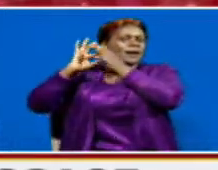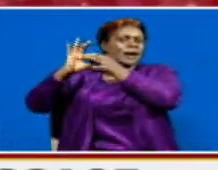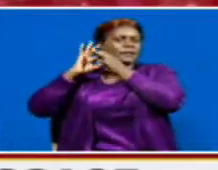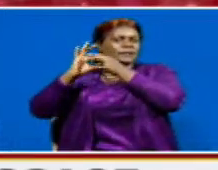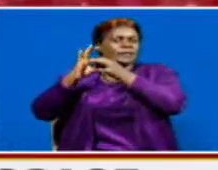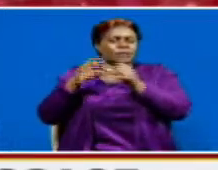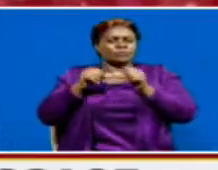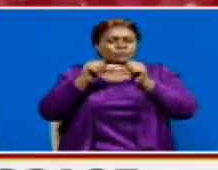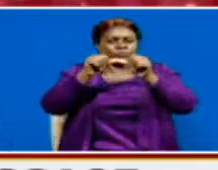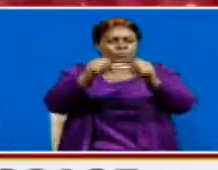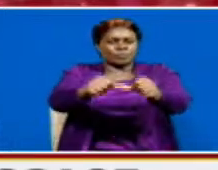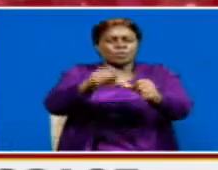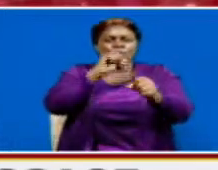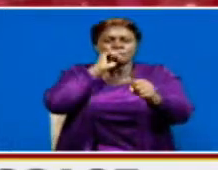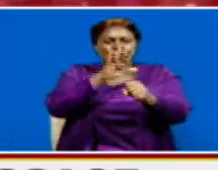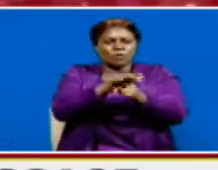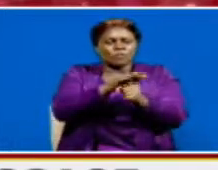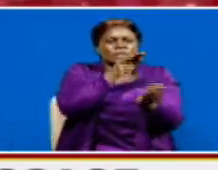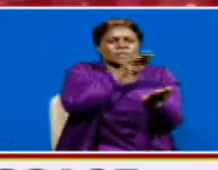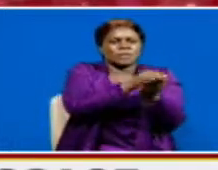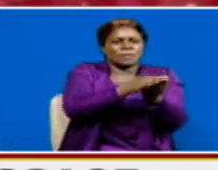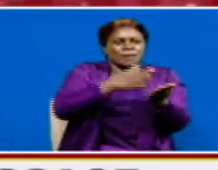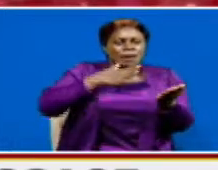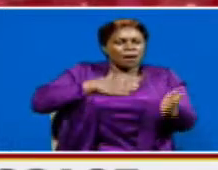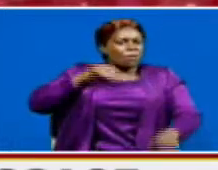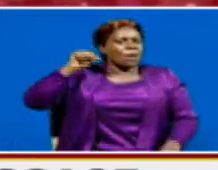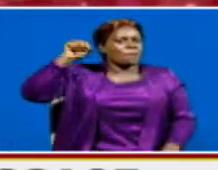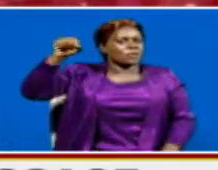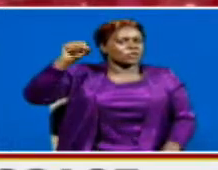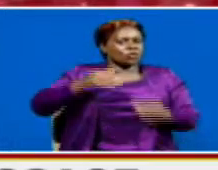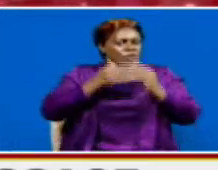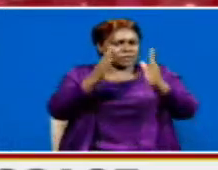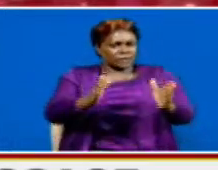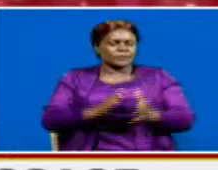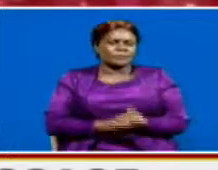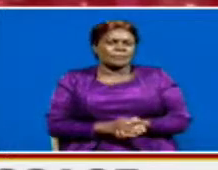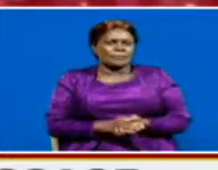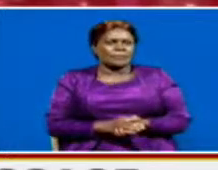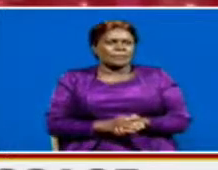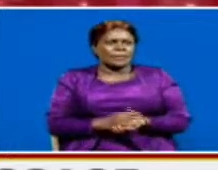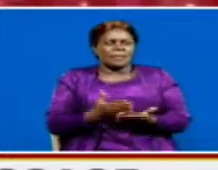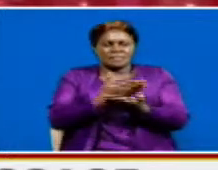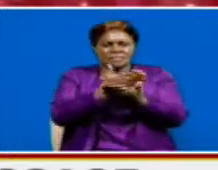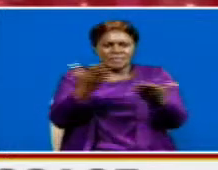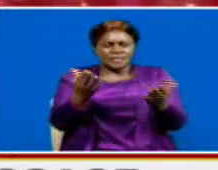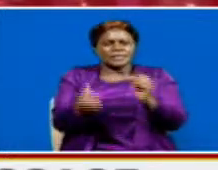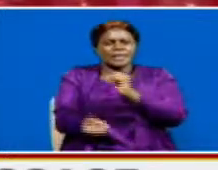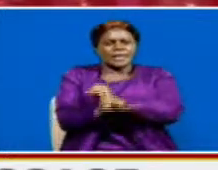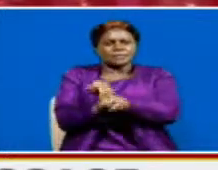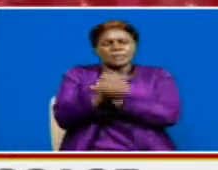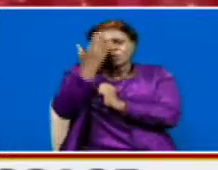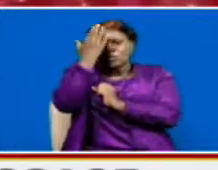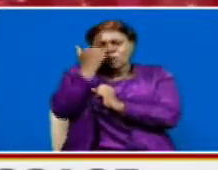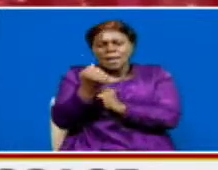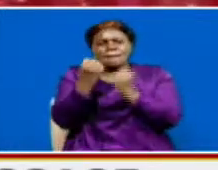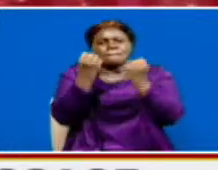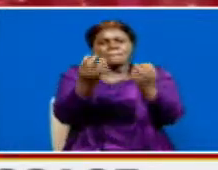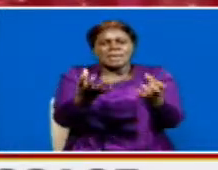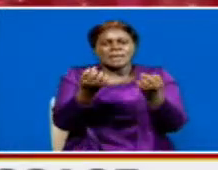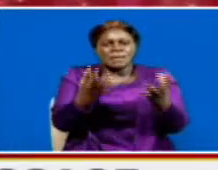of consistent promise-keeping in our political leadership. This may explain why